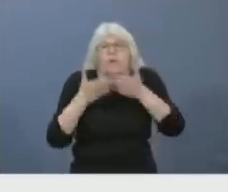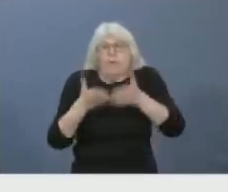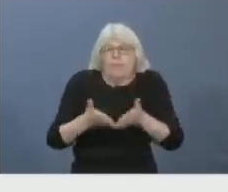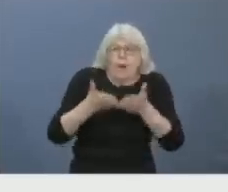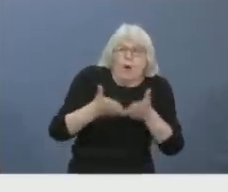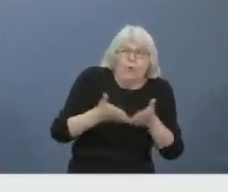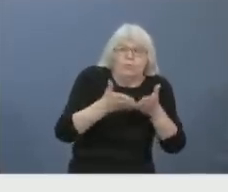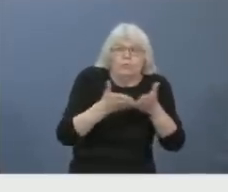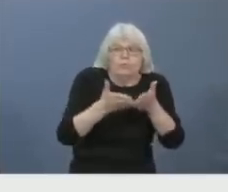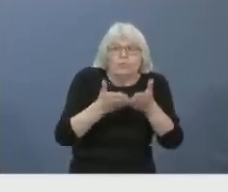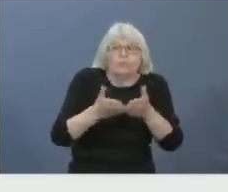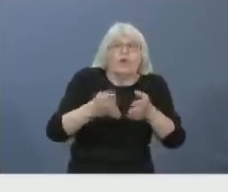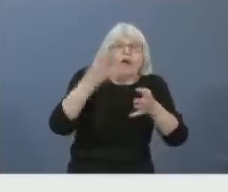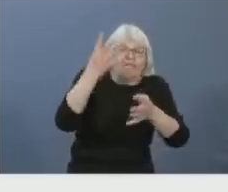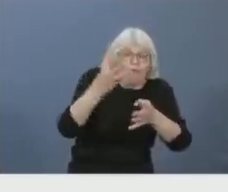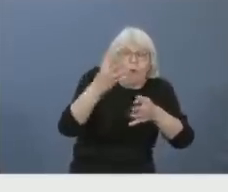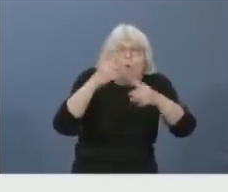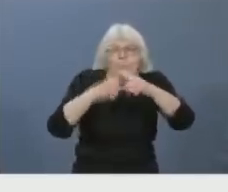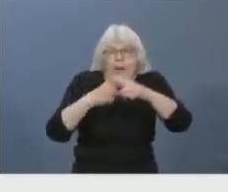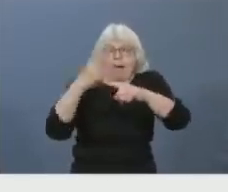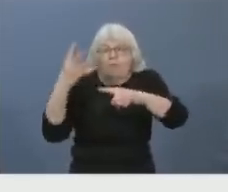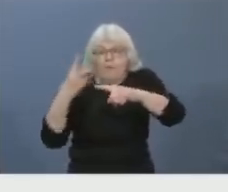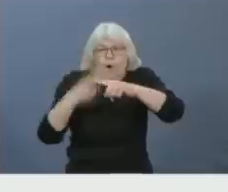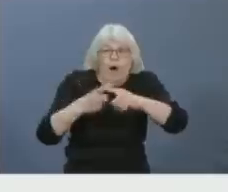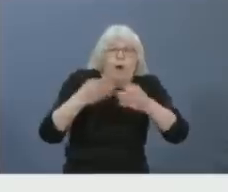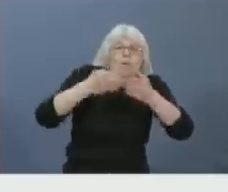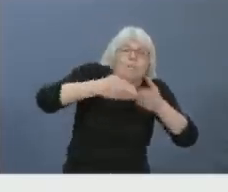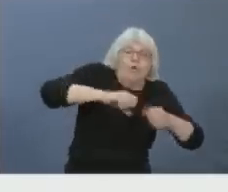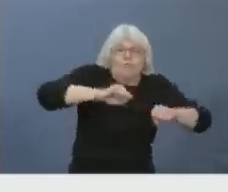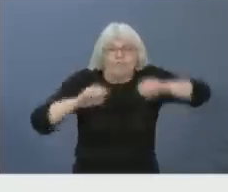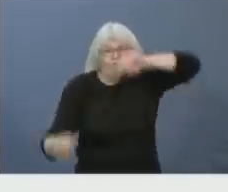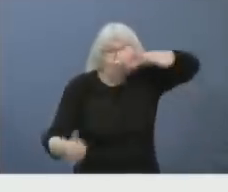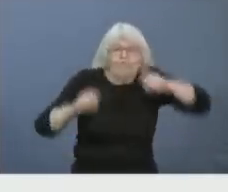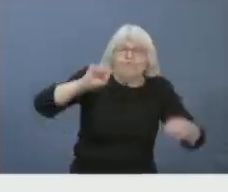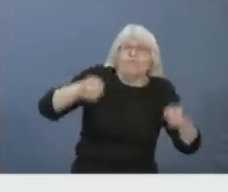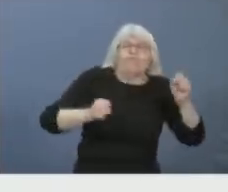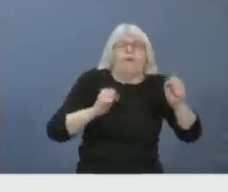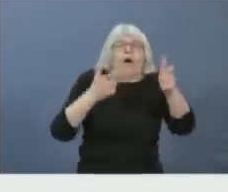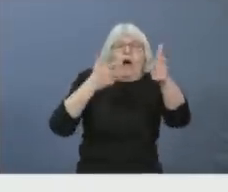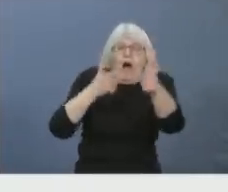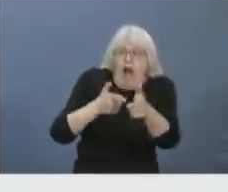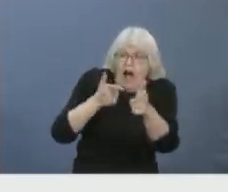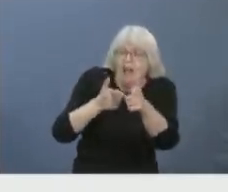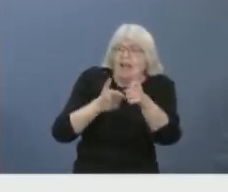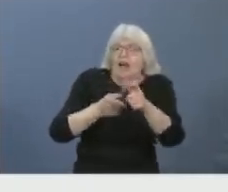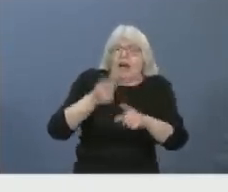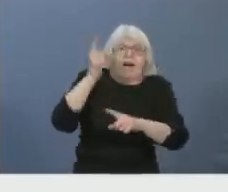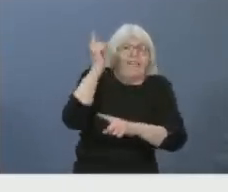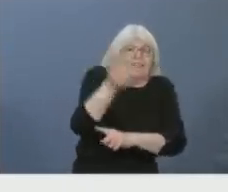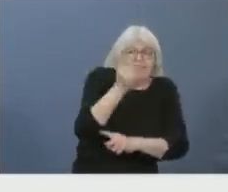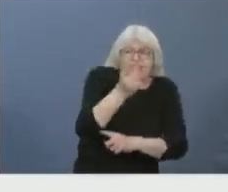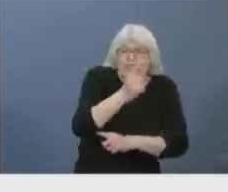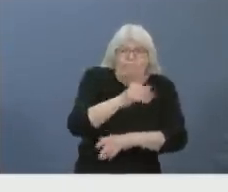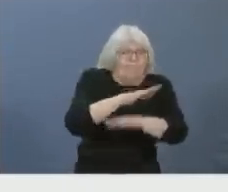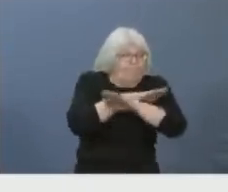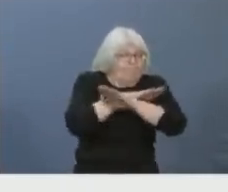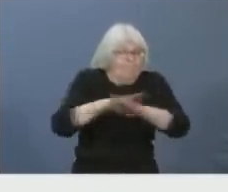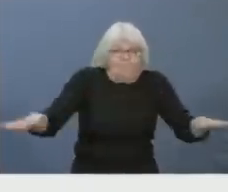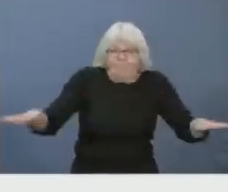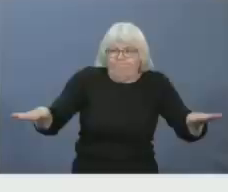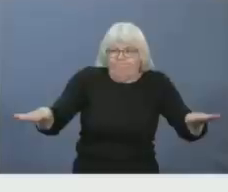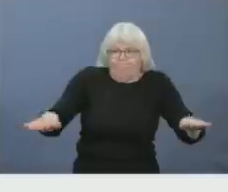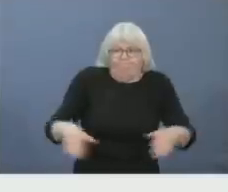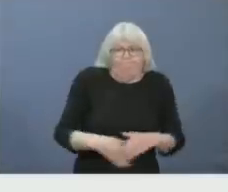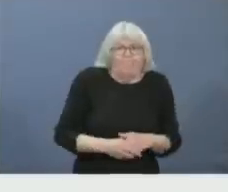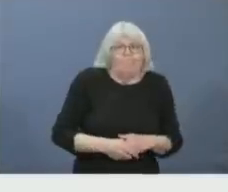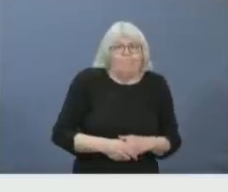lands, hunting and fishing. So, we can, special permits for commercial activity on Crown lands and others can be obtained, but you